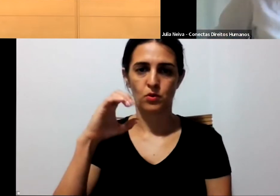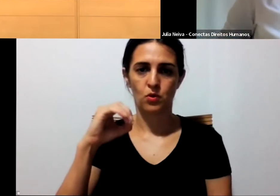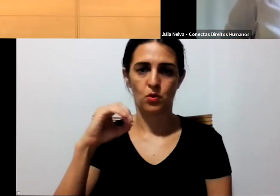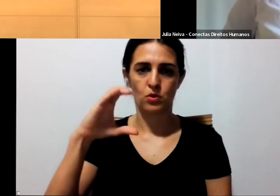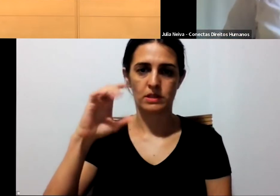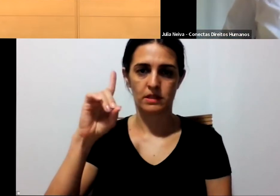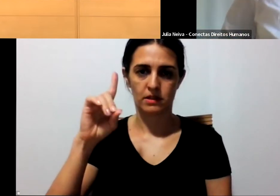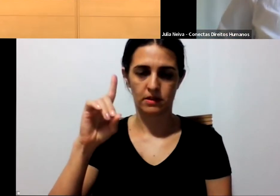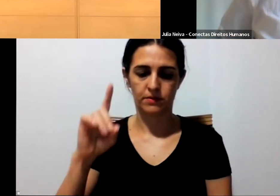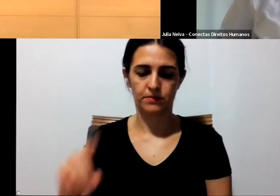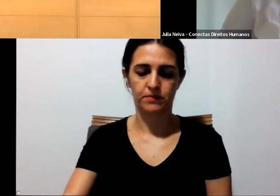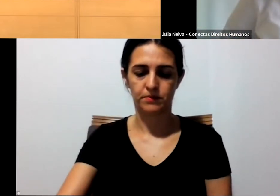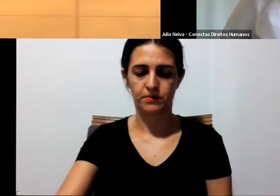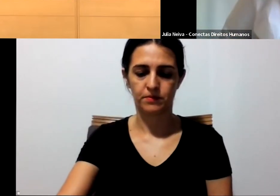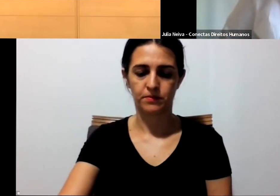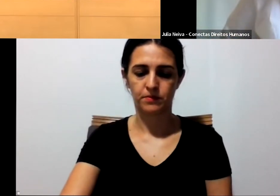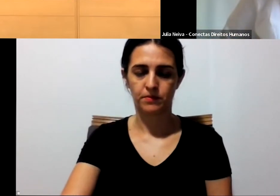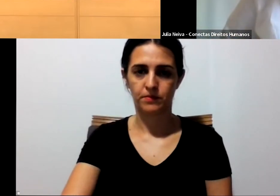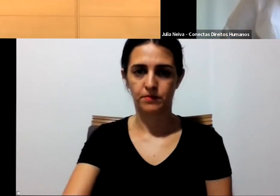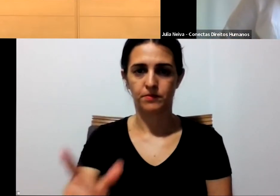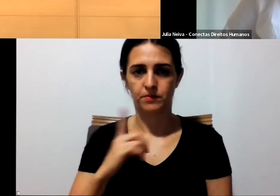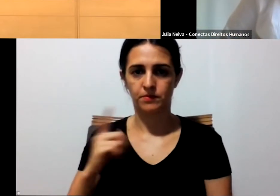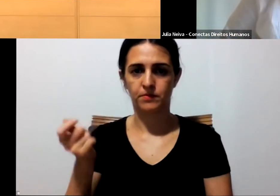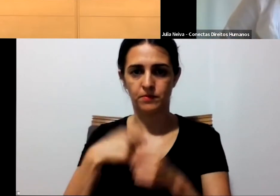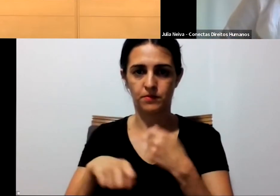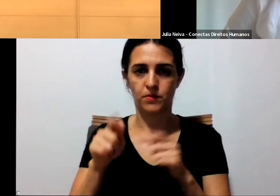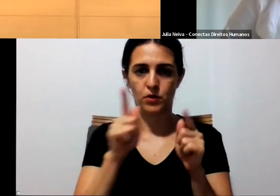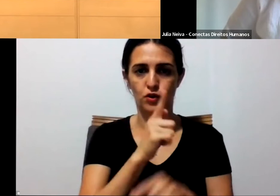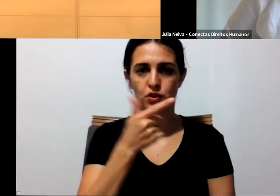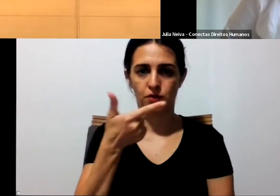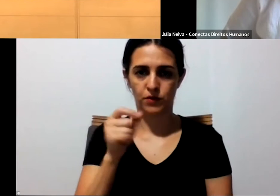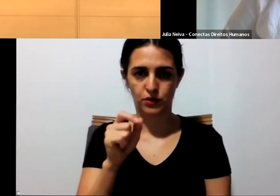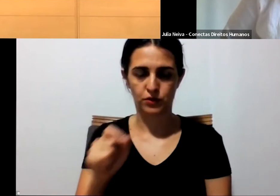total official development aid. So